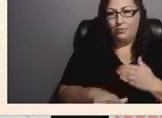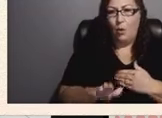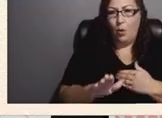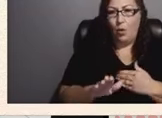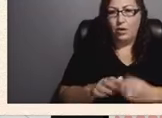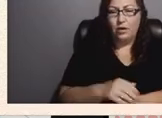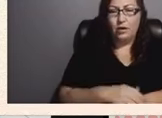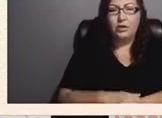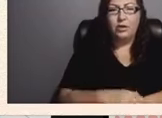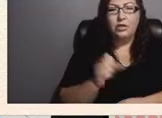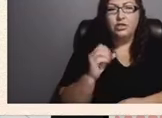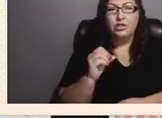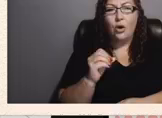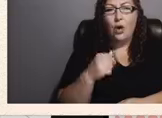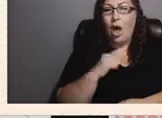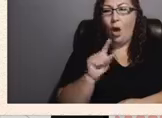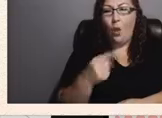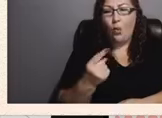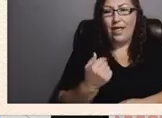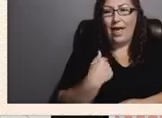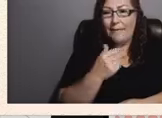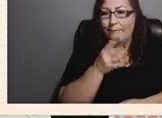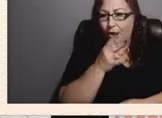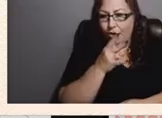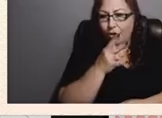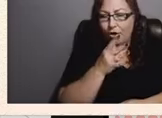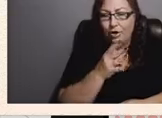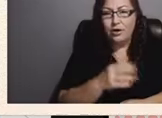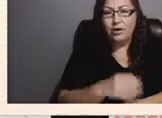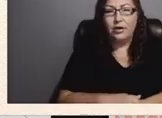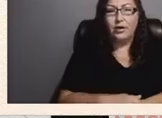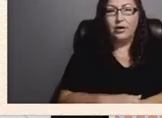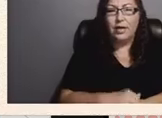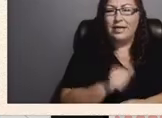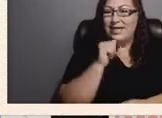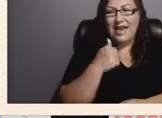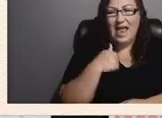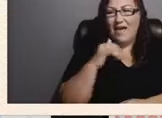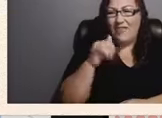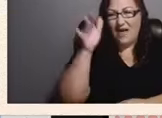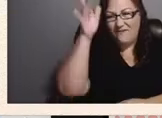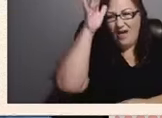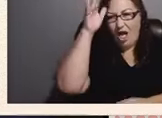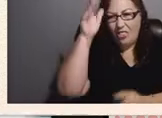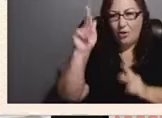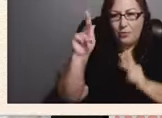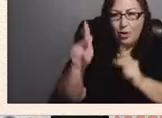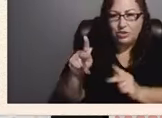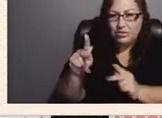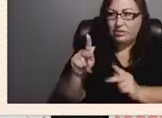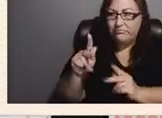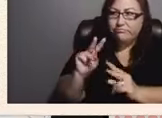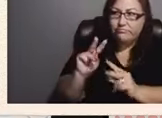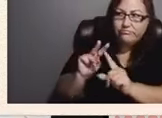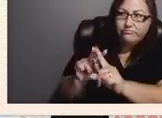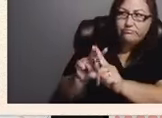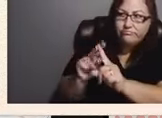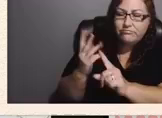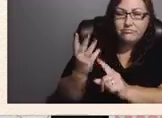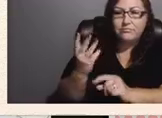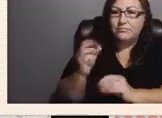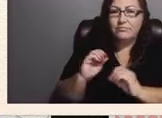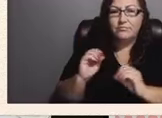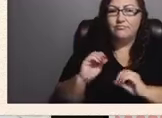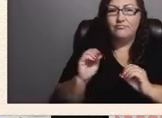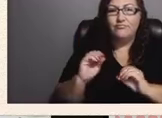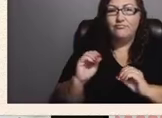so I didn't have that father figure so much. My mother was the father